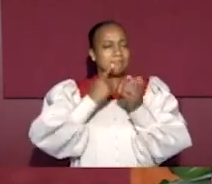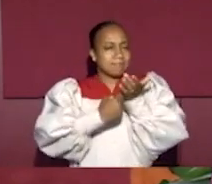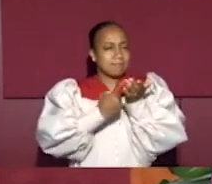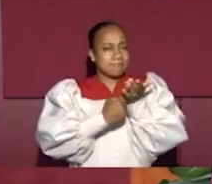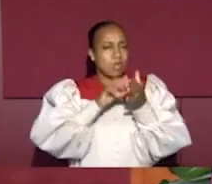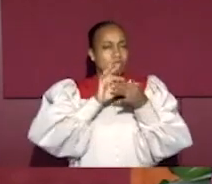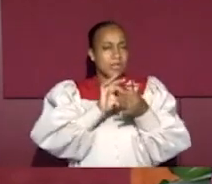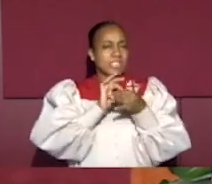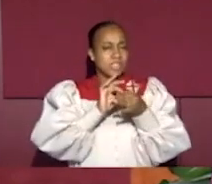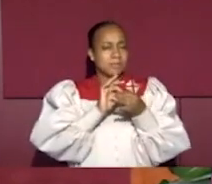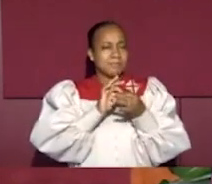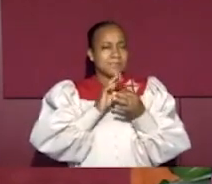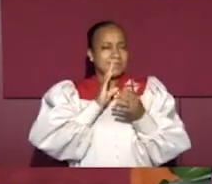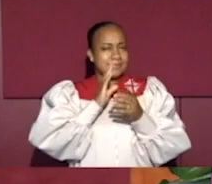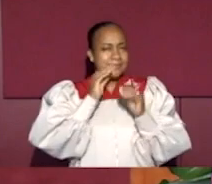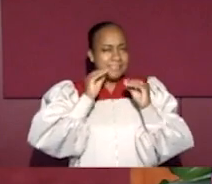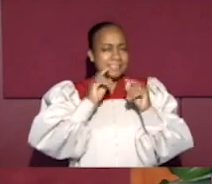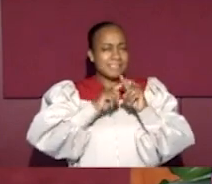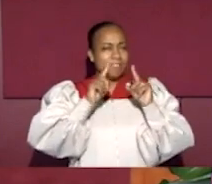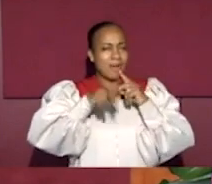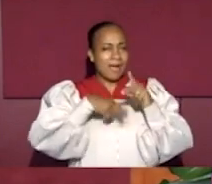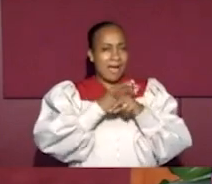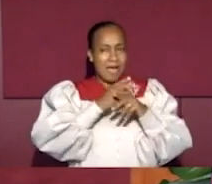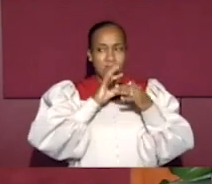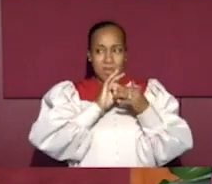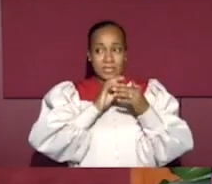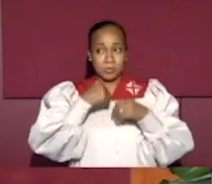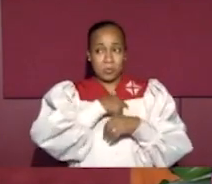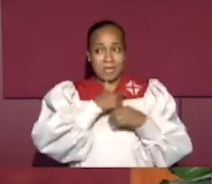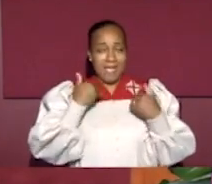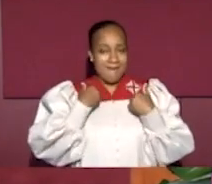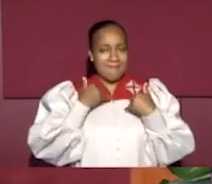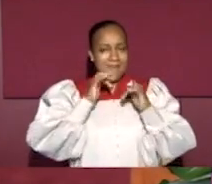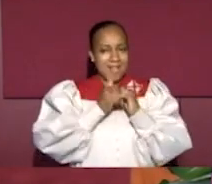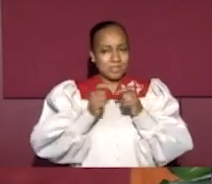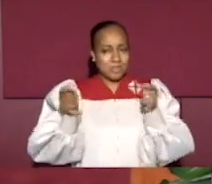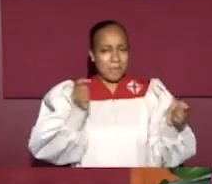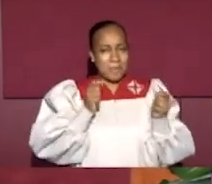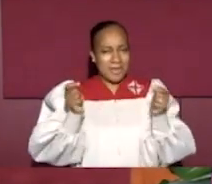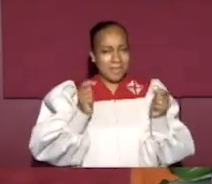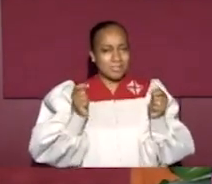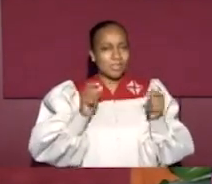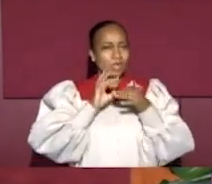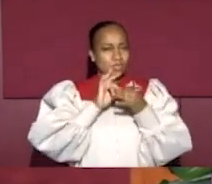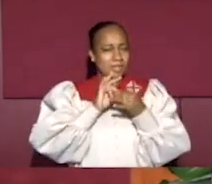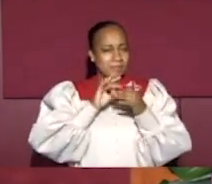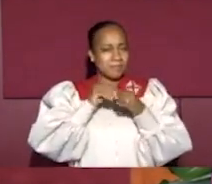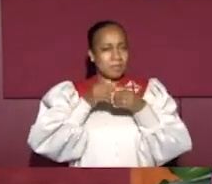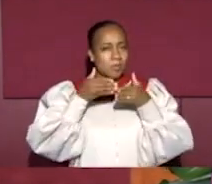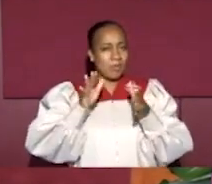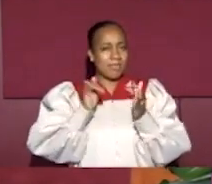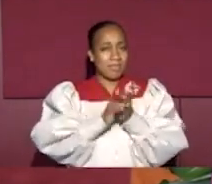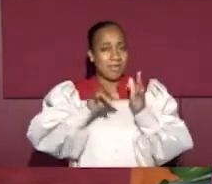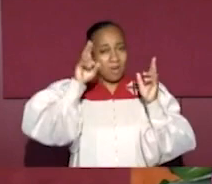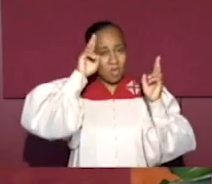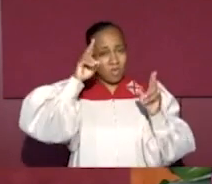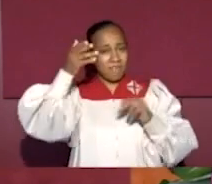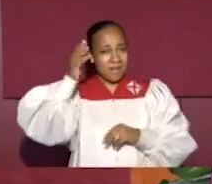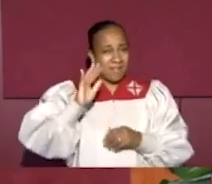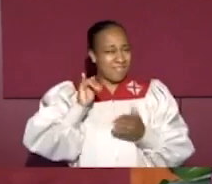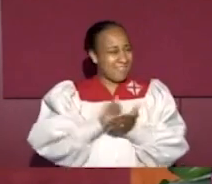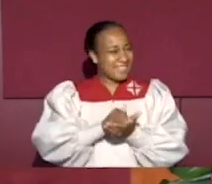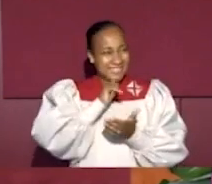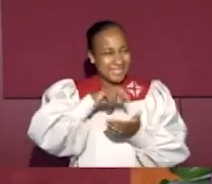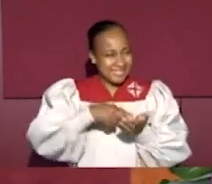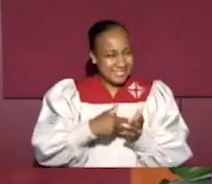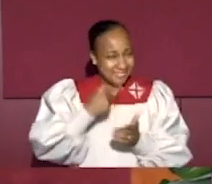I'm going to teach us all the different types of relationships we have and how to manage those relationships in a way that glorifies God. That's not the intent